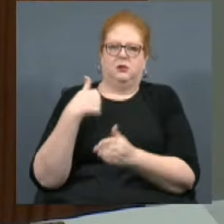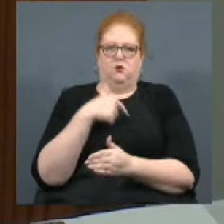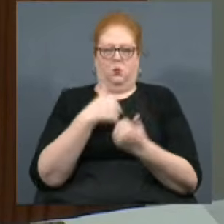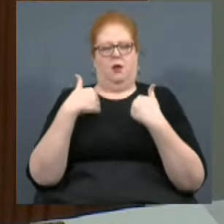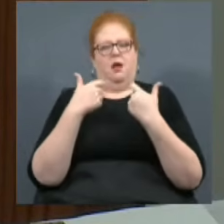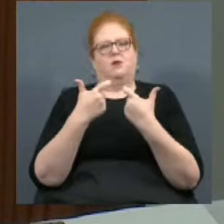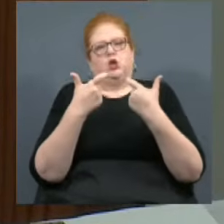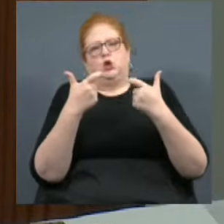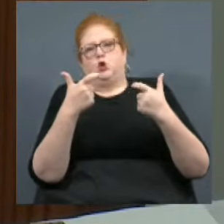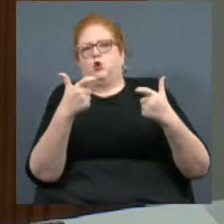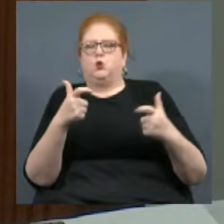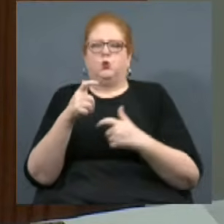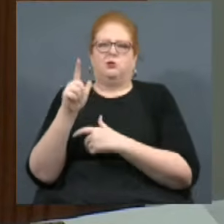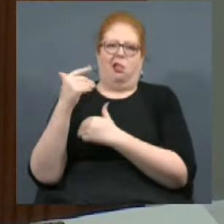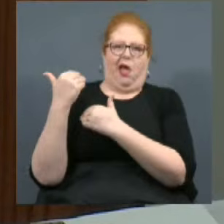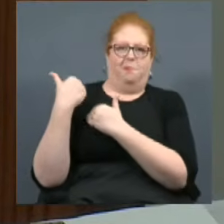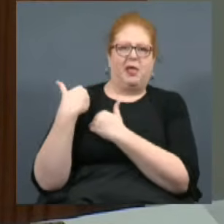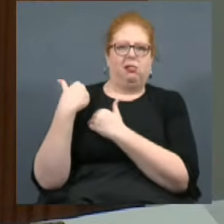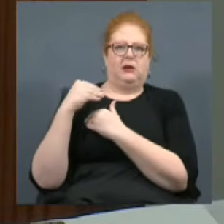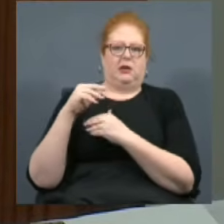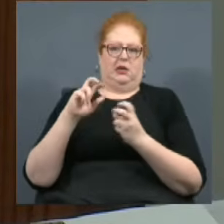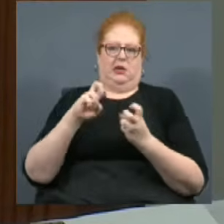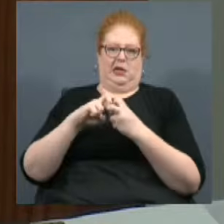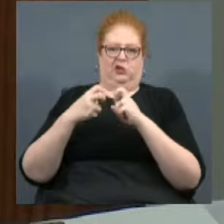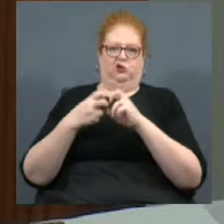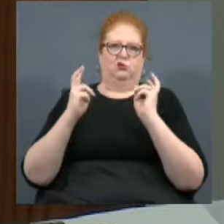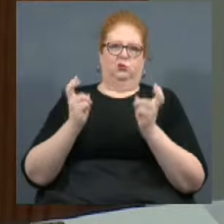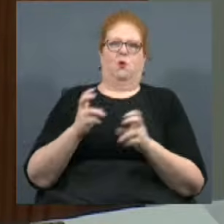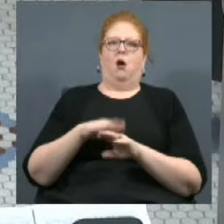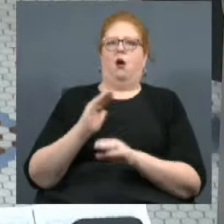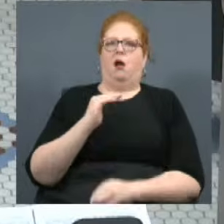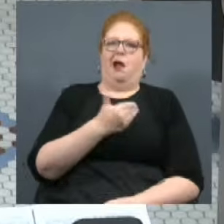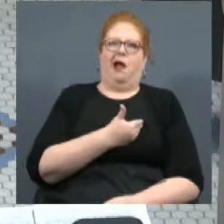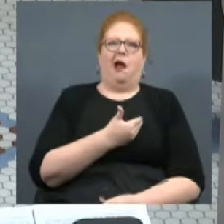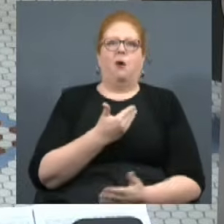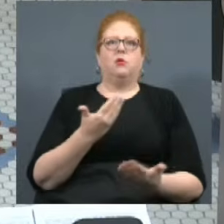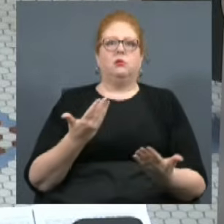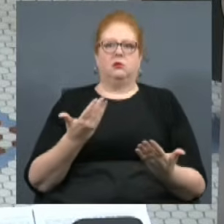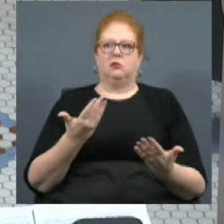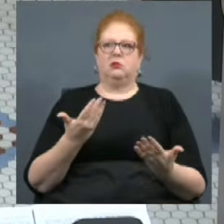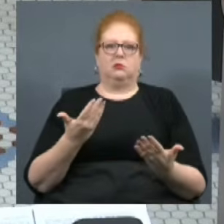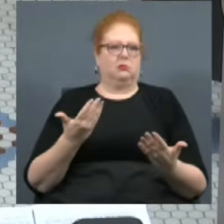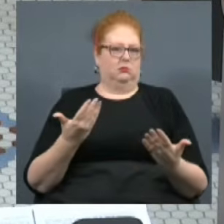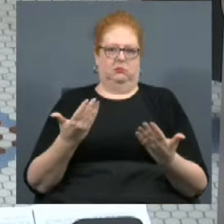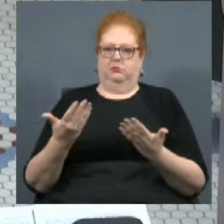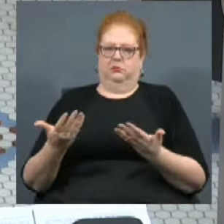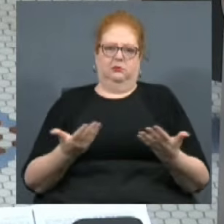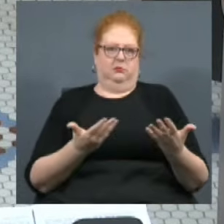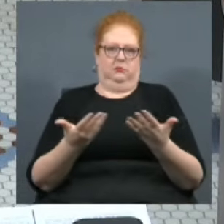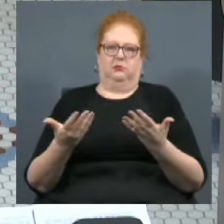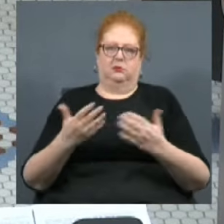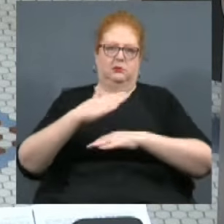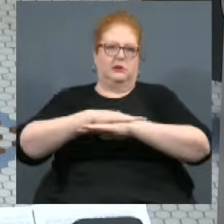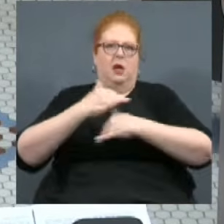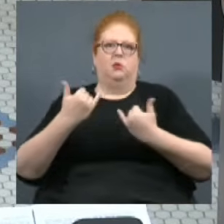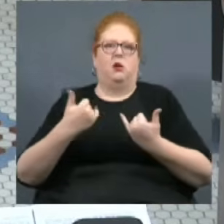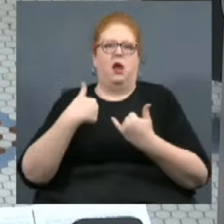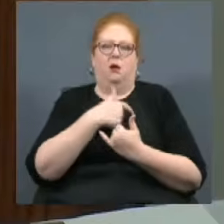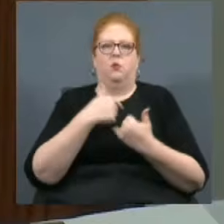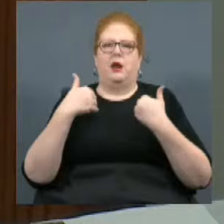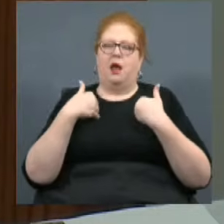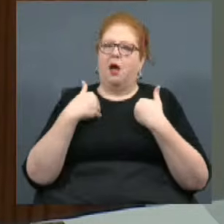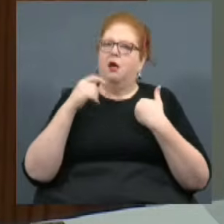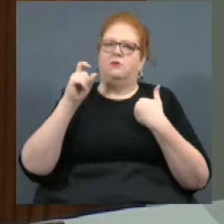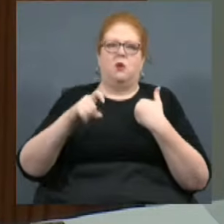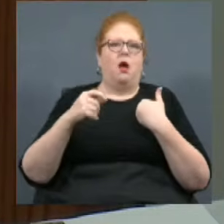why going forward, we've got to make sure we tighten that up. Yes, Whether sir. it's with insurance, a better